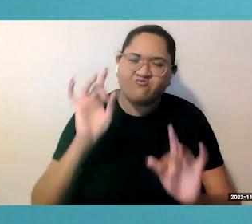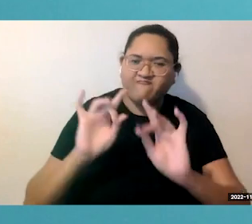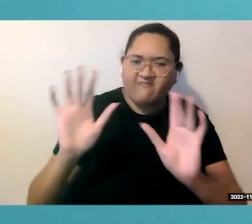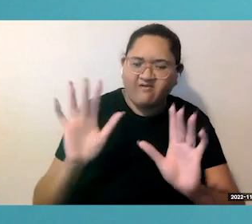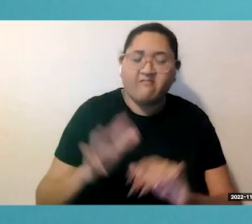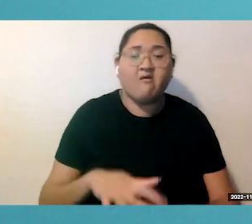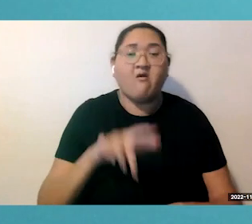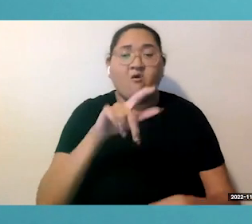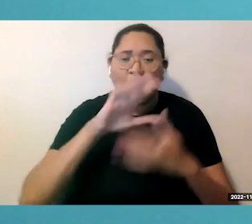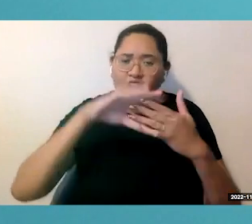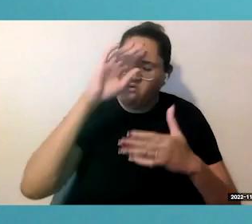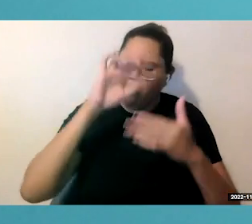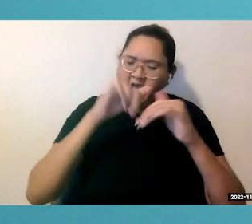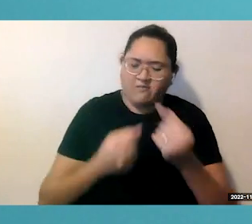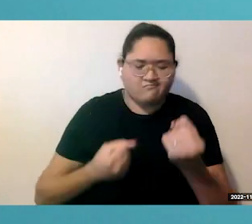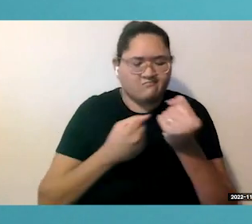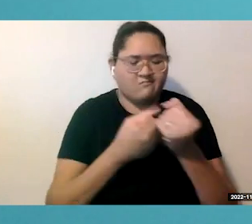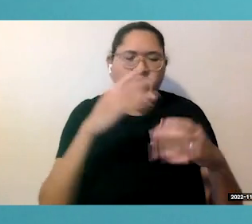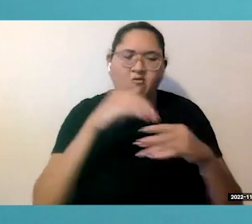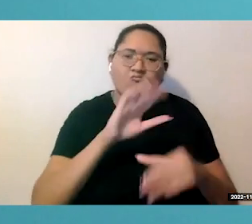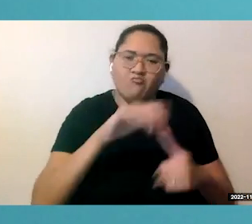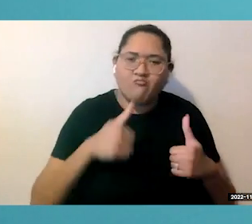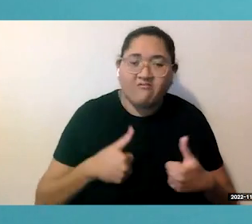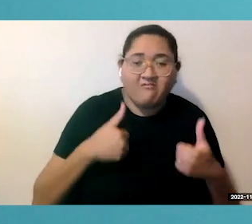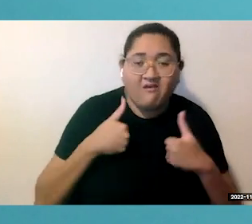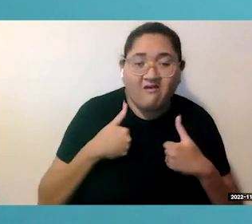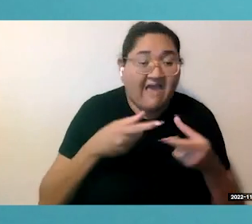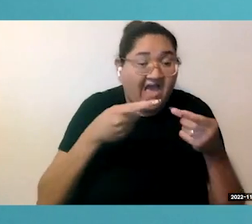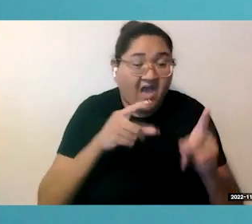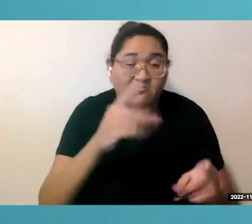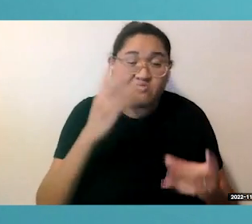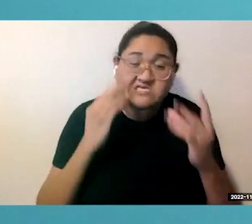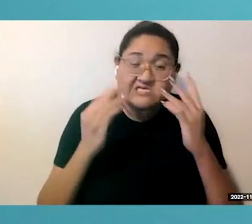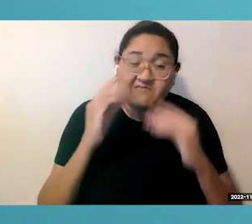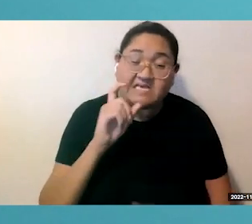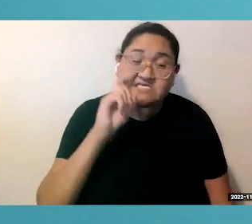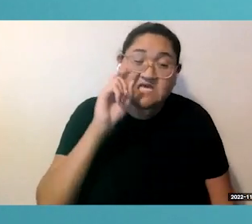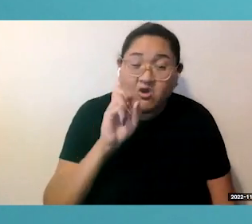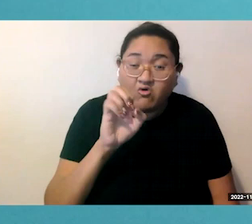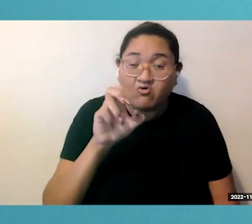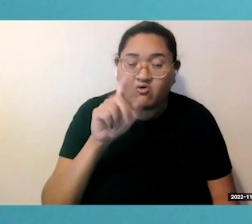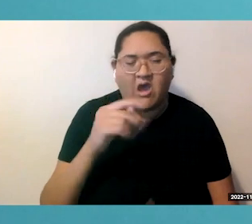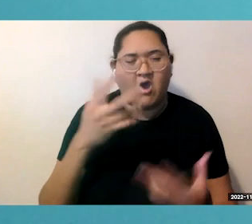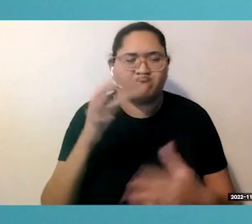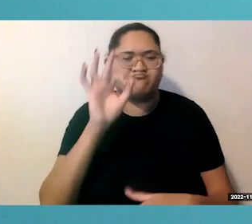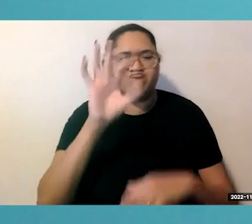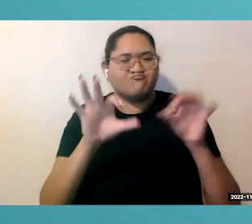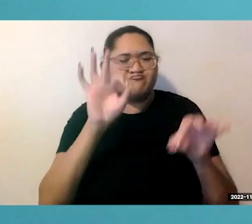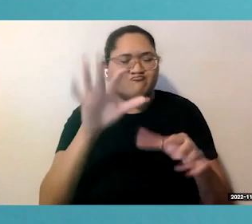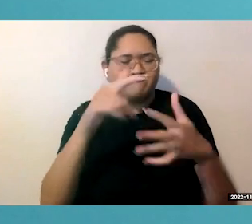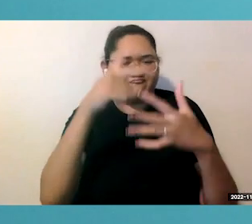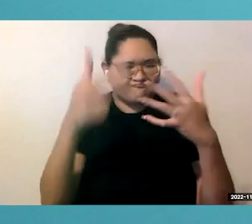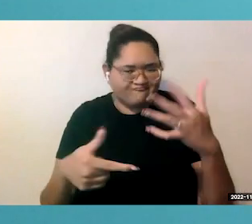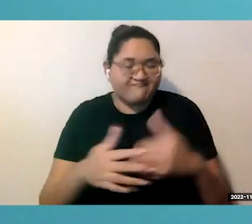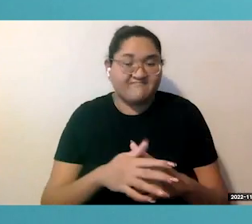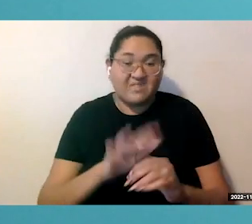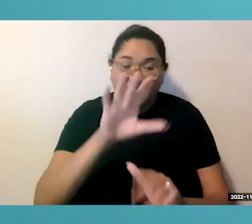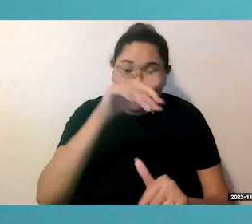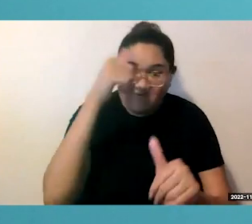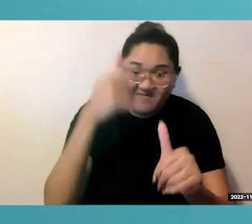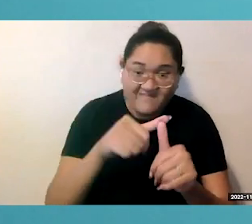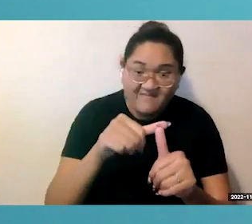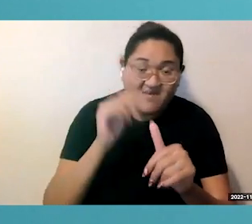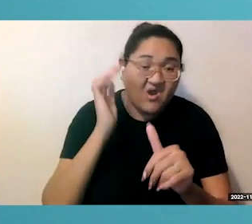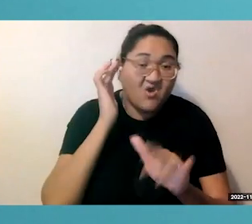to sexual violence and learn how to be a support for someone in your life. If you experience sexual assault, here are some tips we can